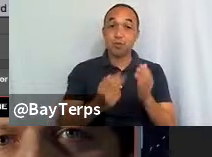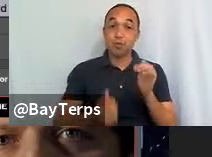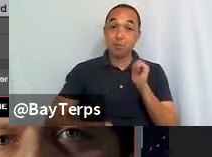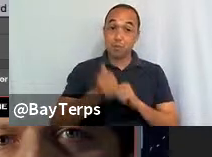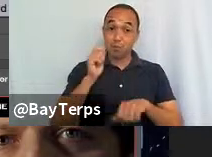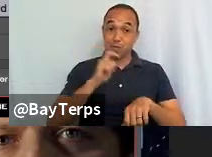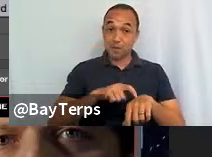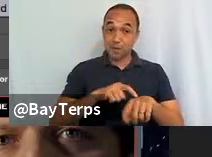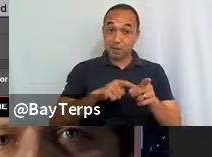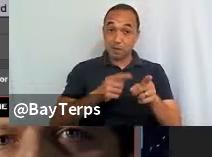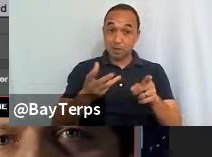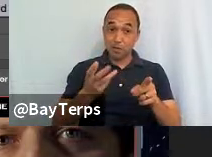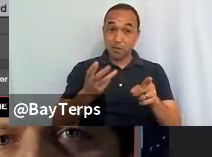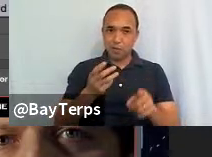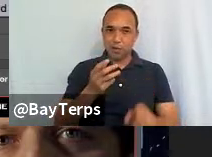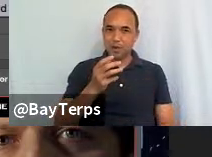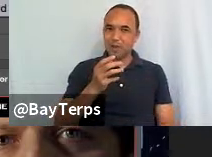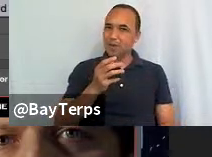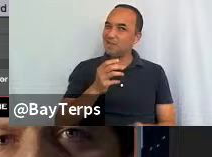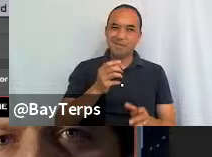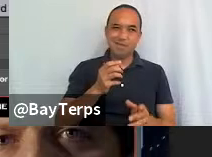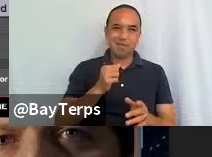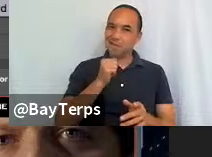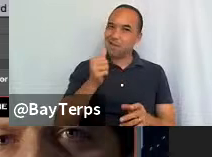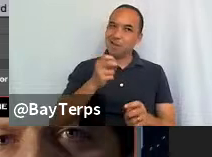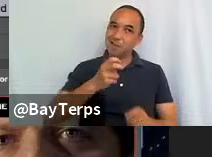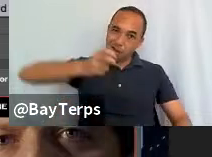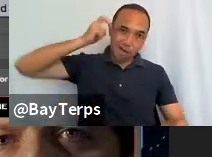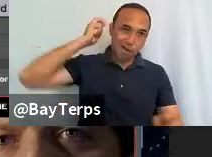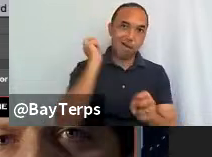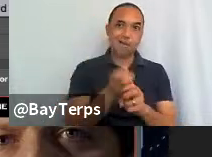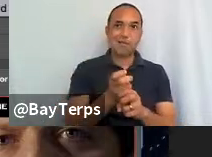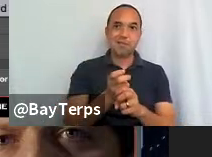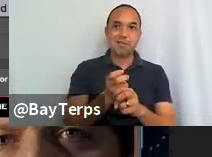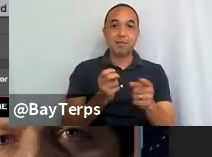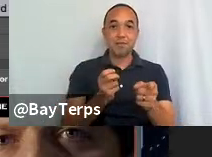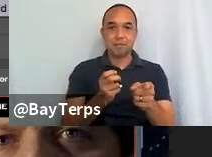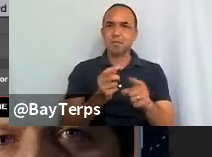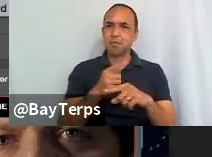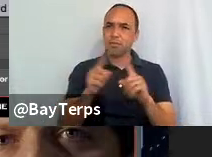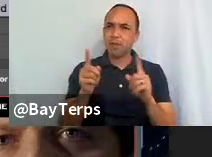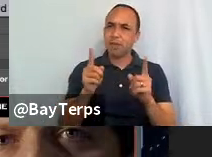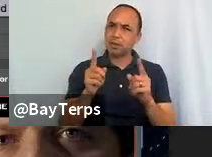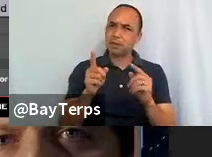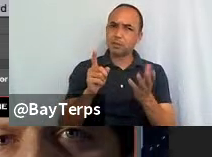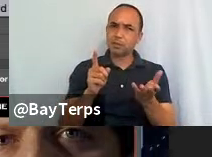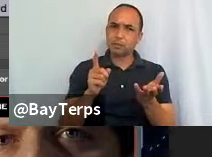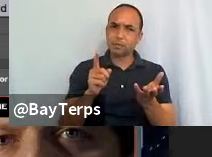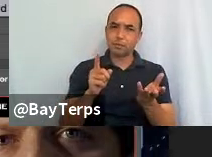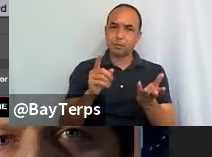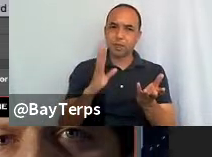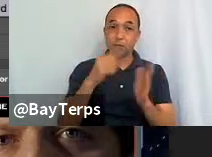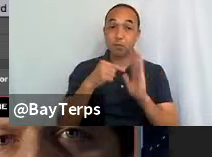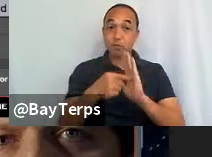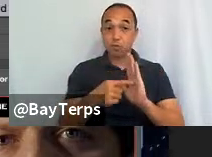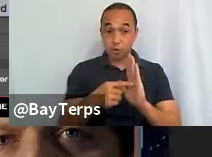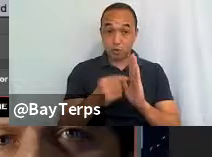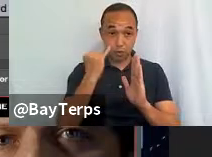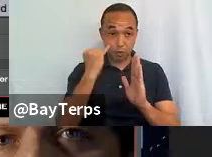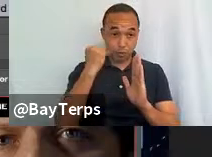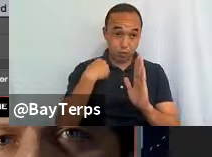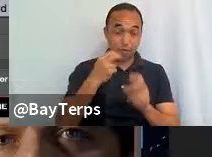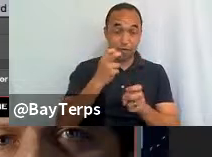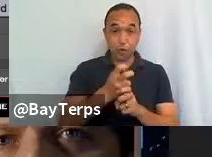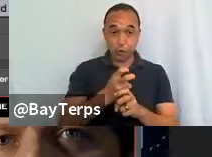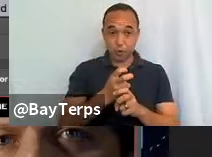to want very little hardness with this, but I'll show you what it does when you do a hard